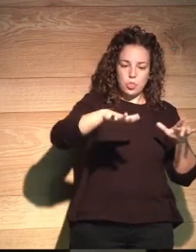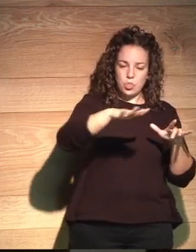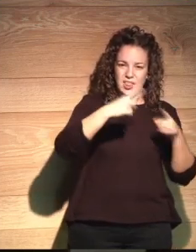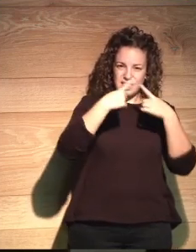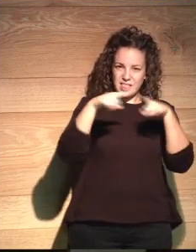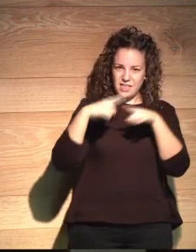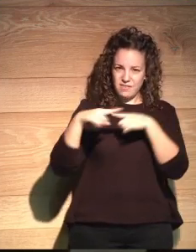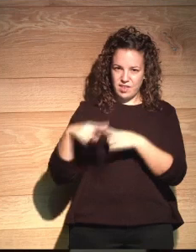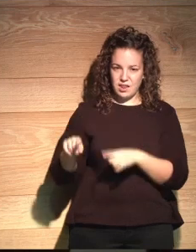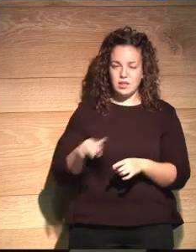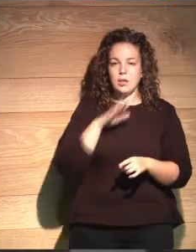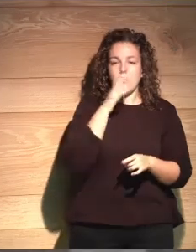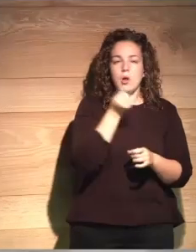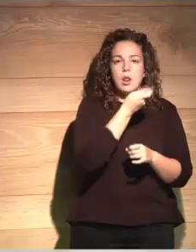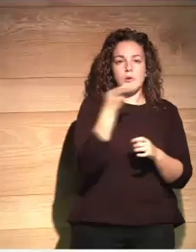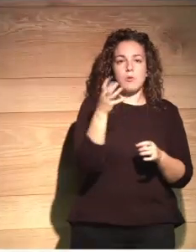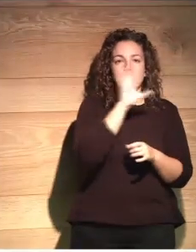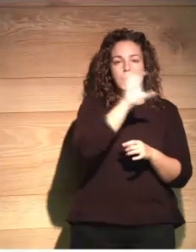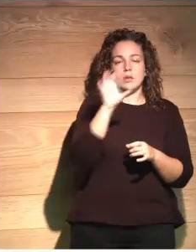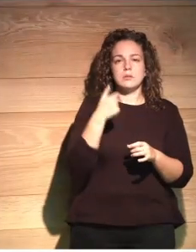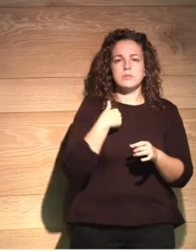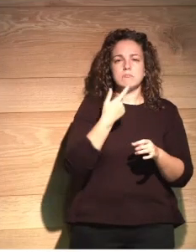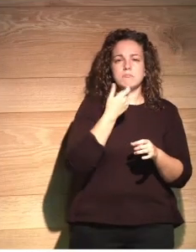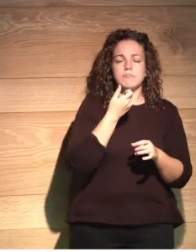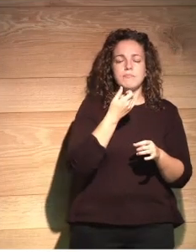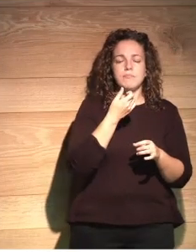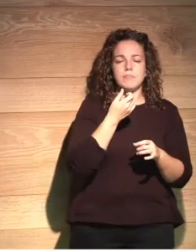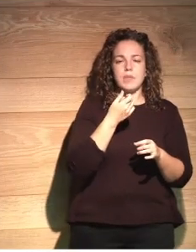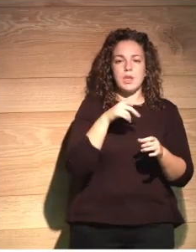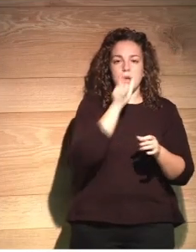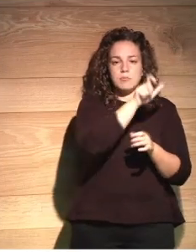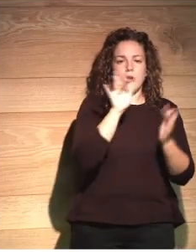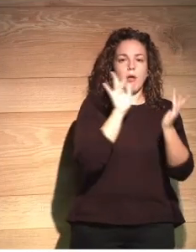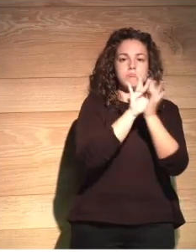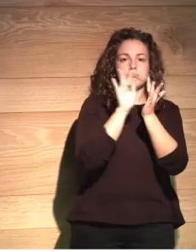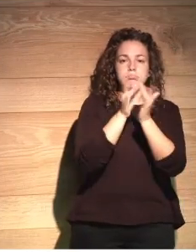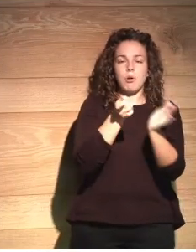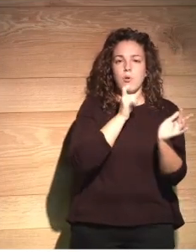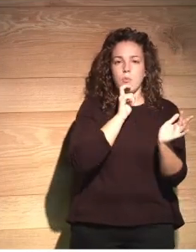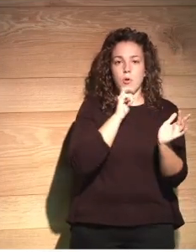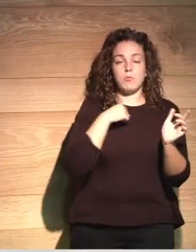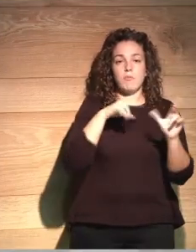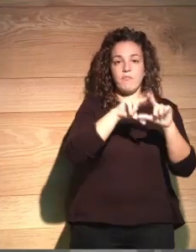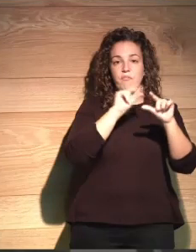how people naturally connect with each other. And I'll show you a little video about it. Oops.